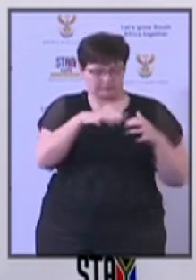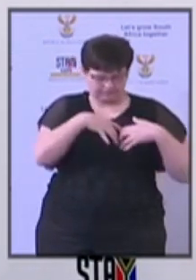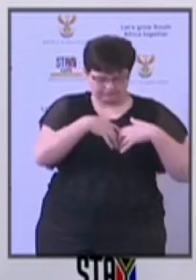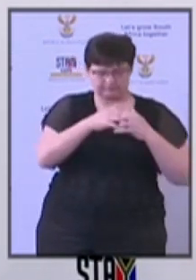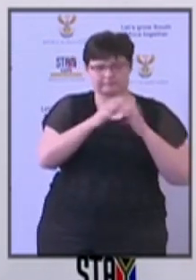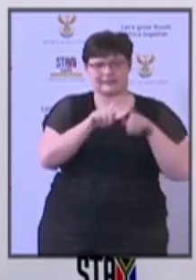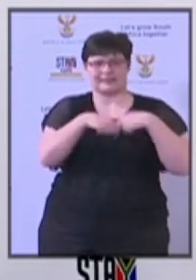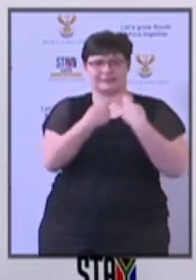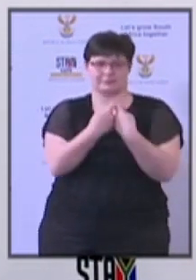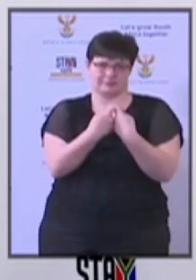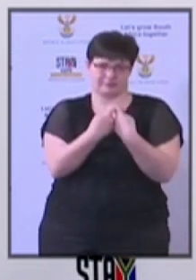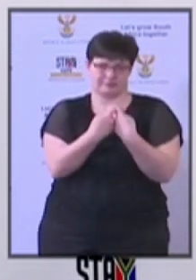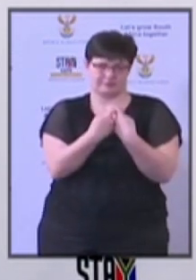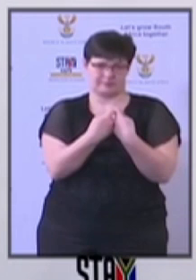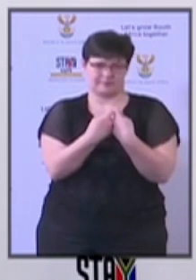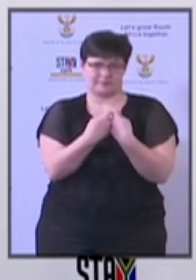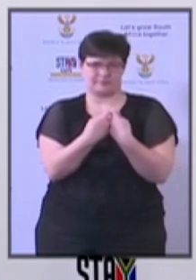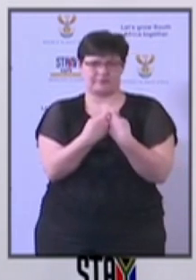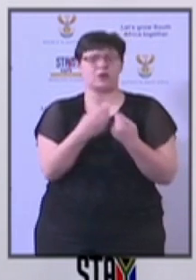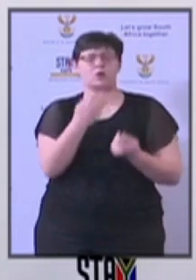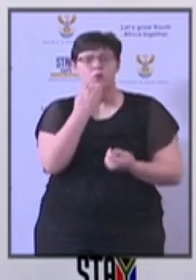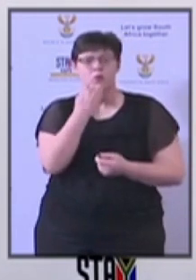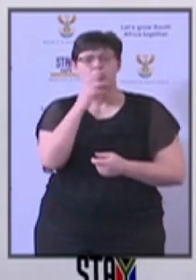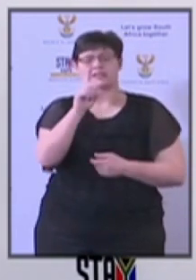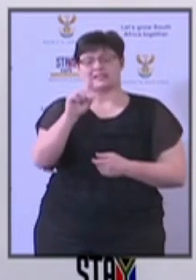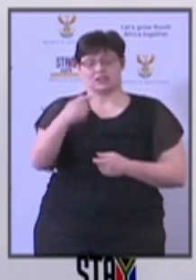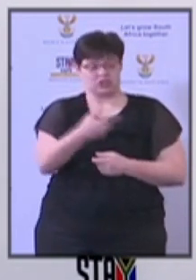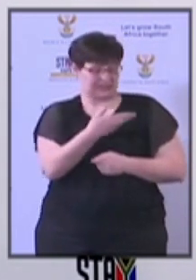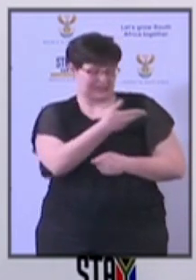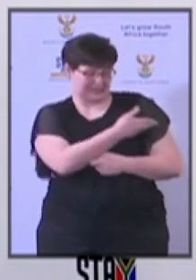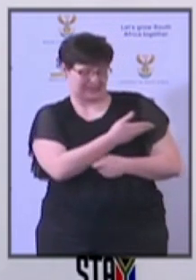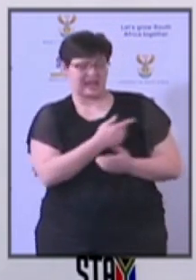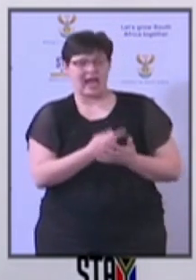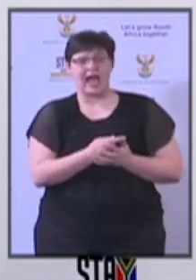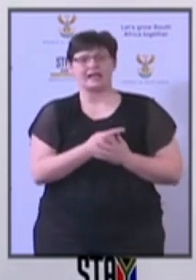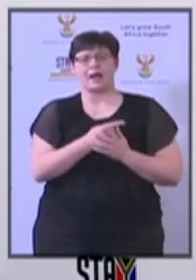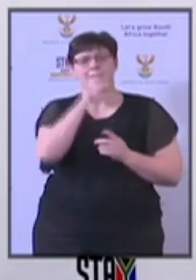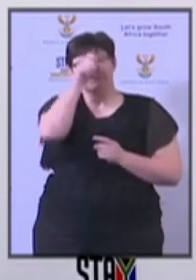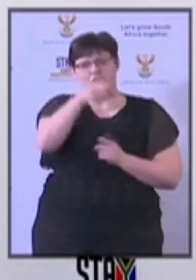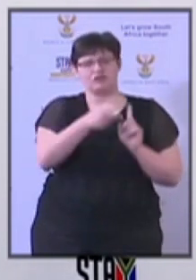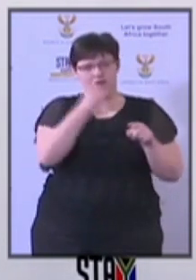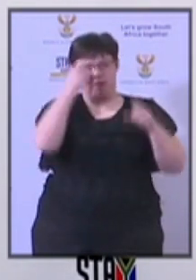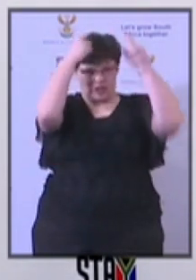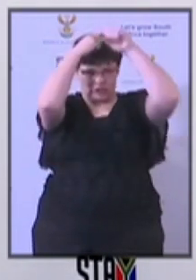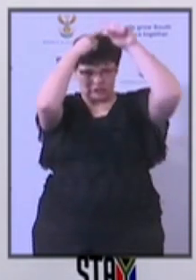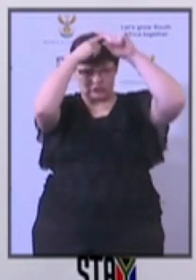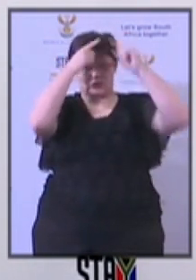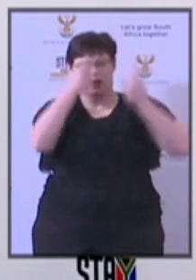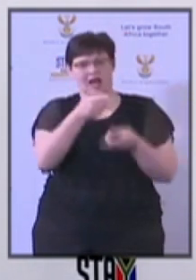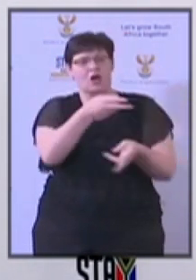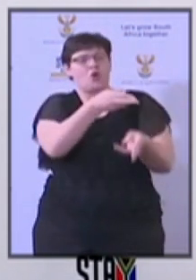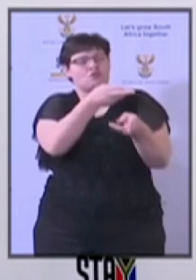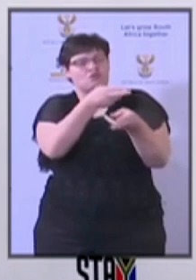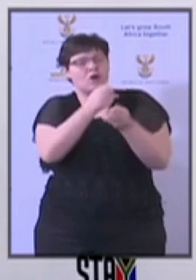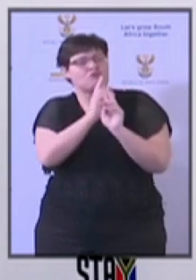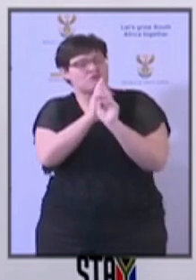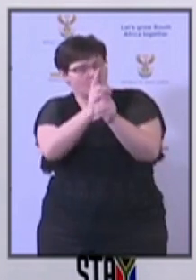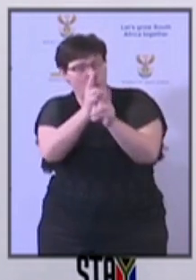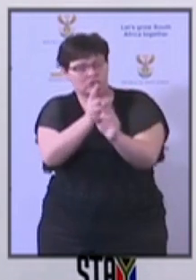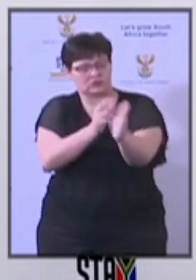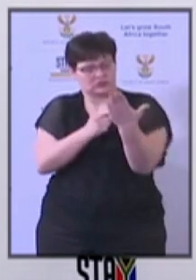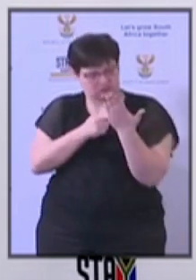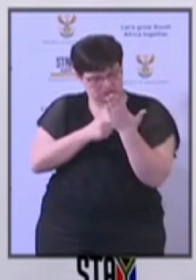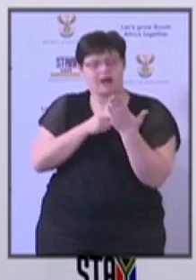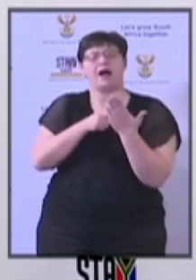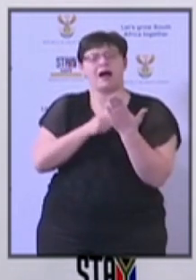said the team led by the Director General here and somebody in Lesotho will come to report us later. And we